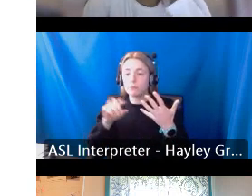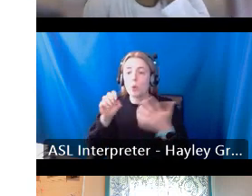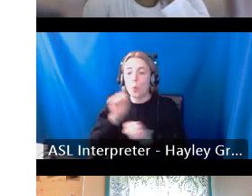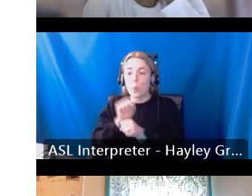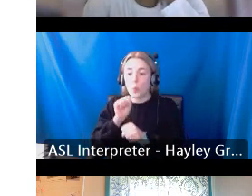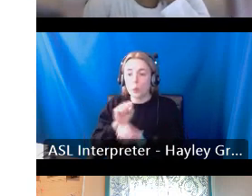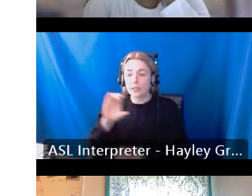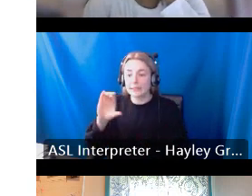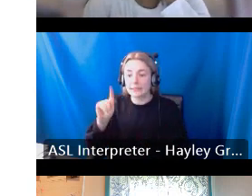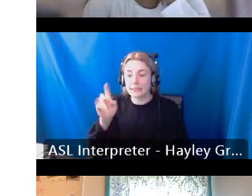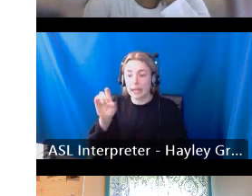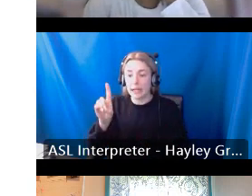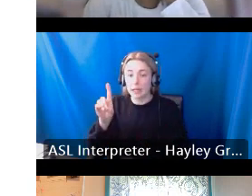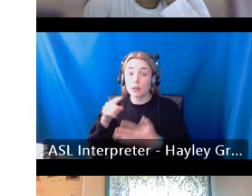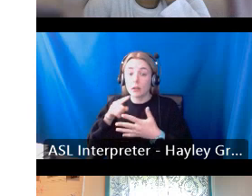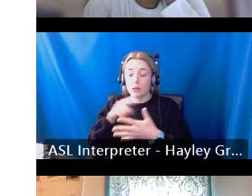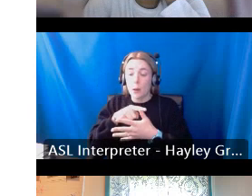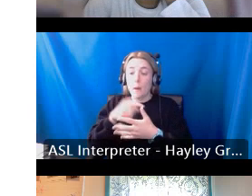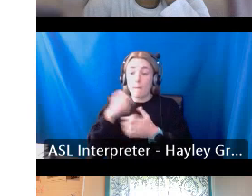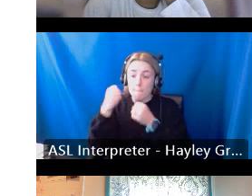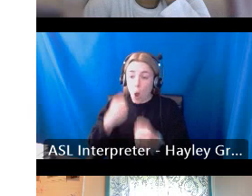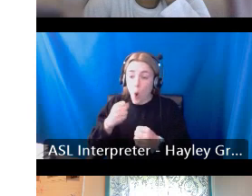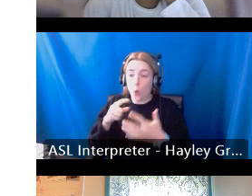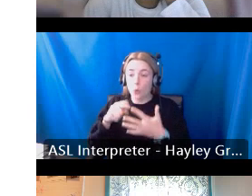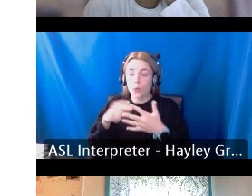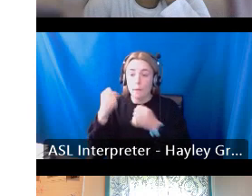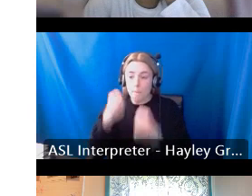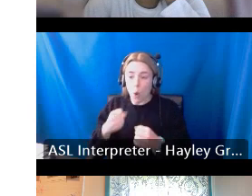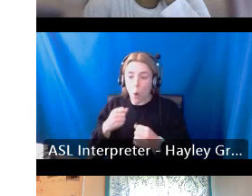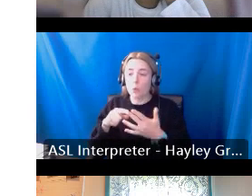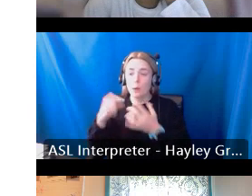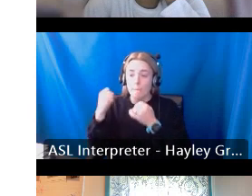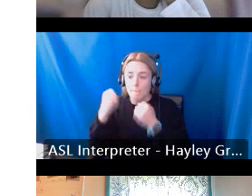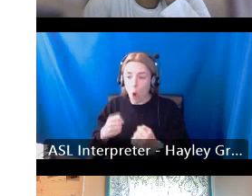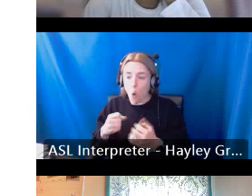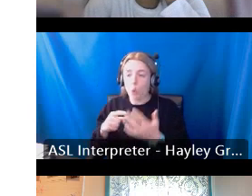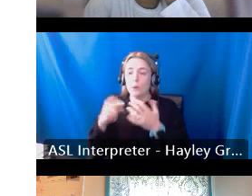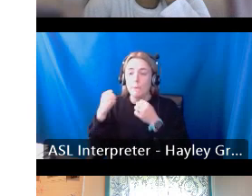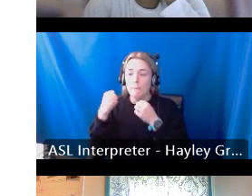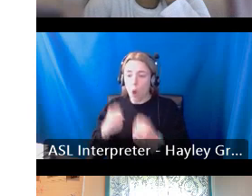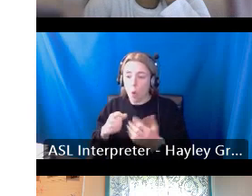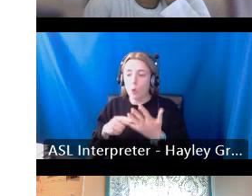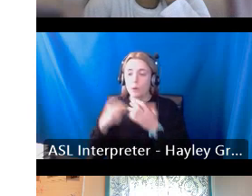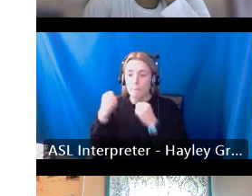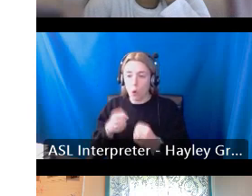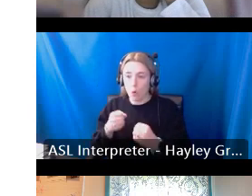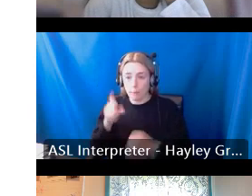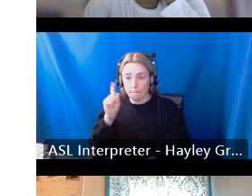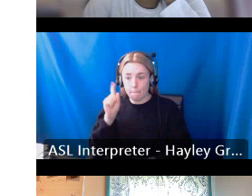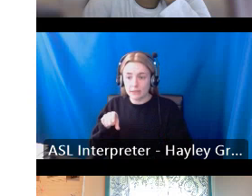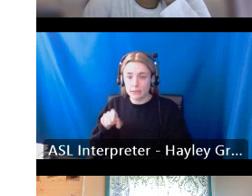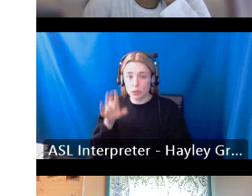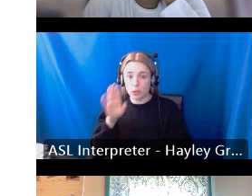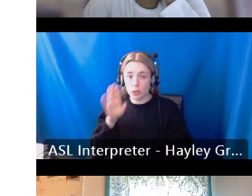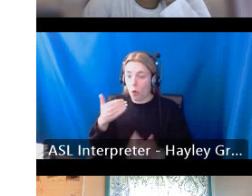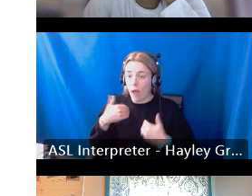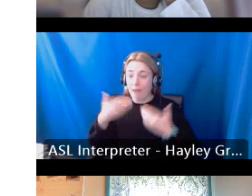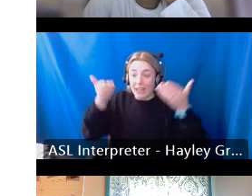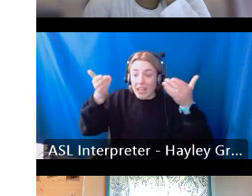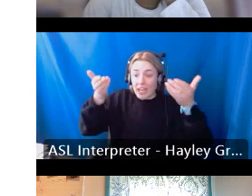Bold and in bold, introduction. In bold, literature review. Bold, argument. Okay? Shouldn't be